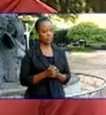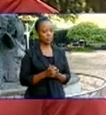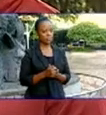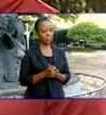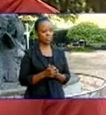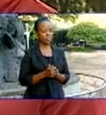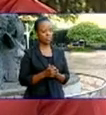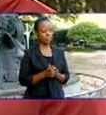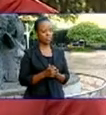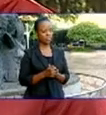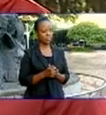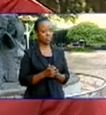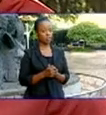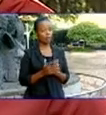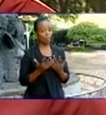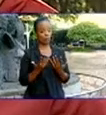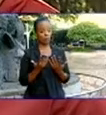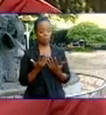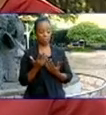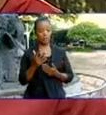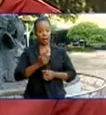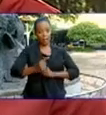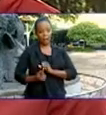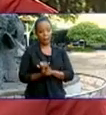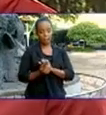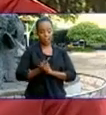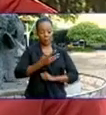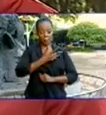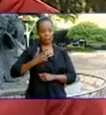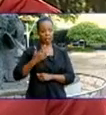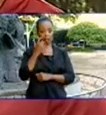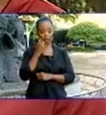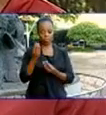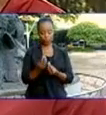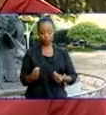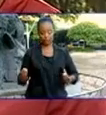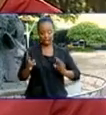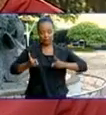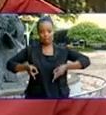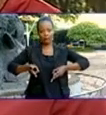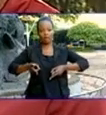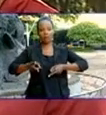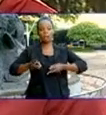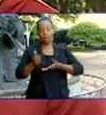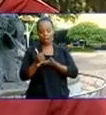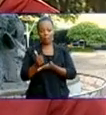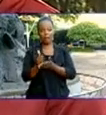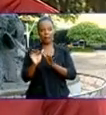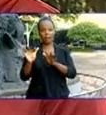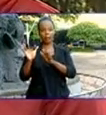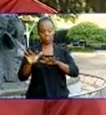whereby both parents are deceased. We issue foster care. We issue SRD, of each other food vouchers.